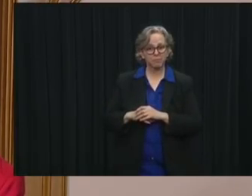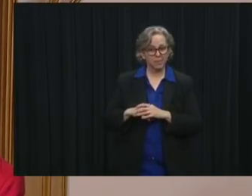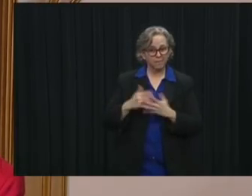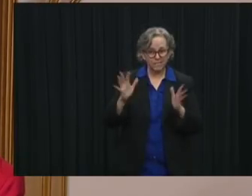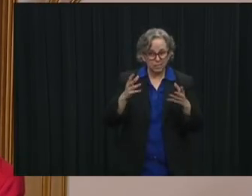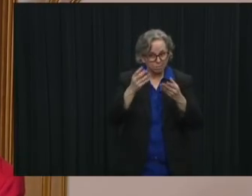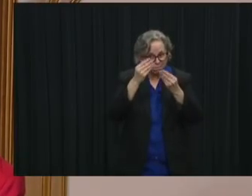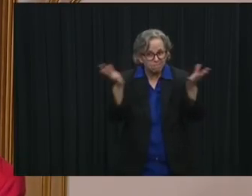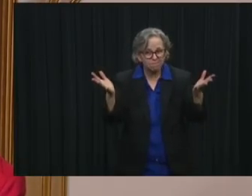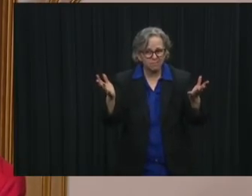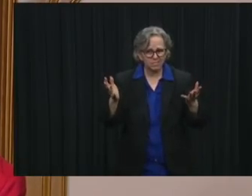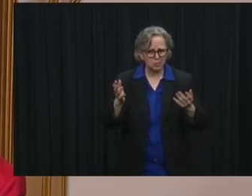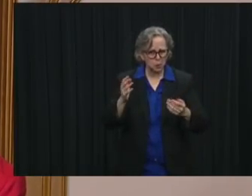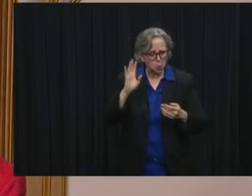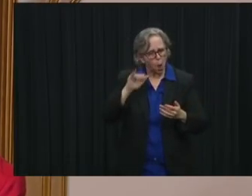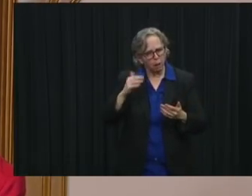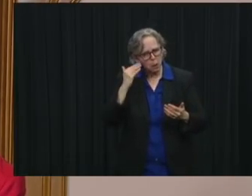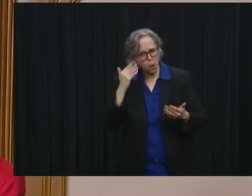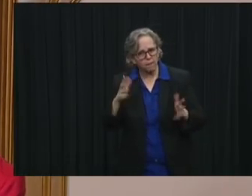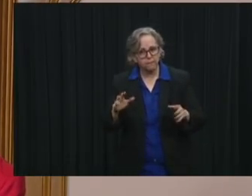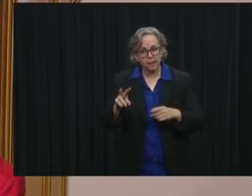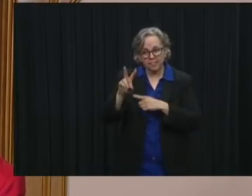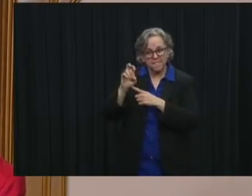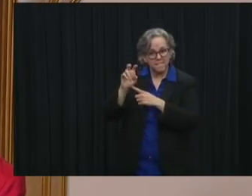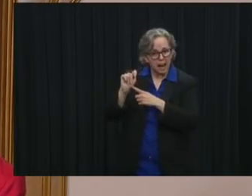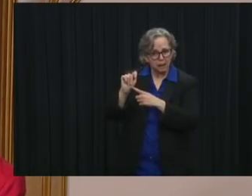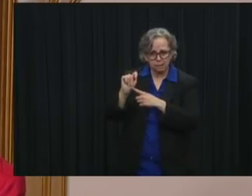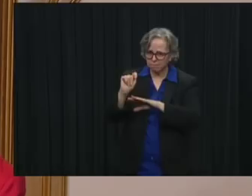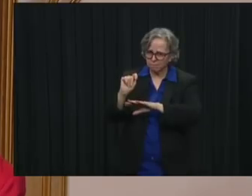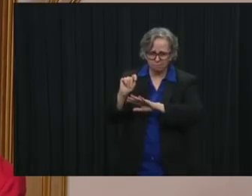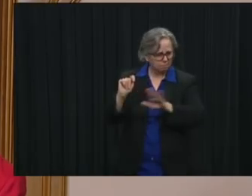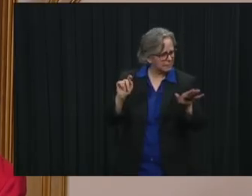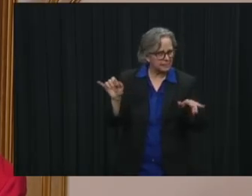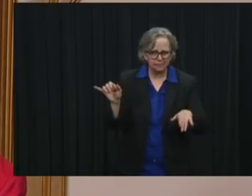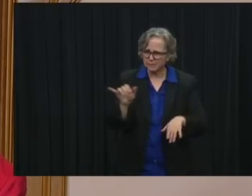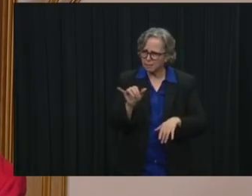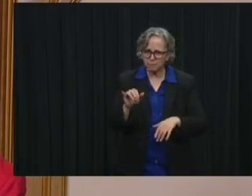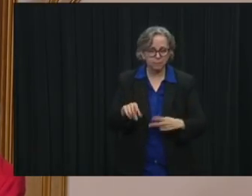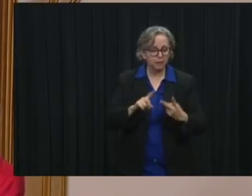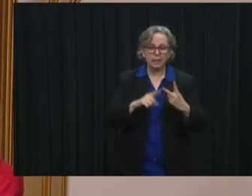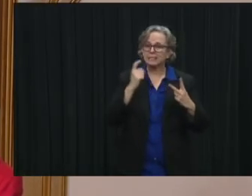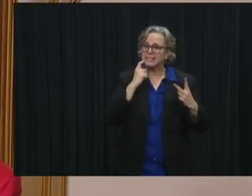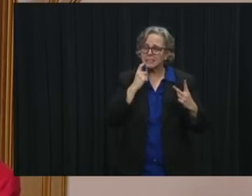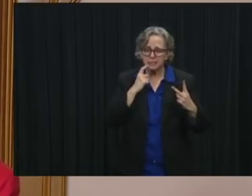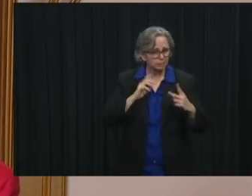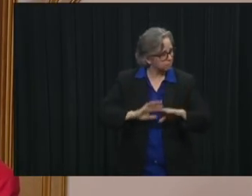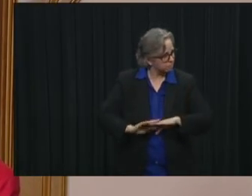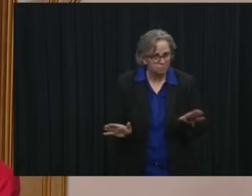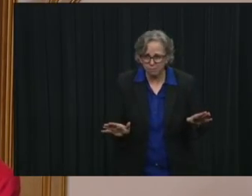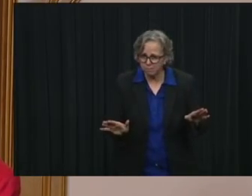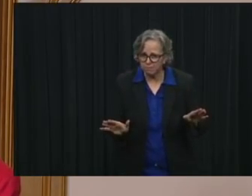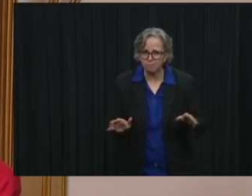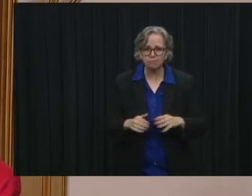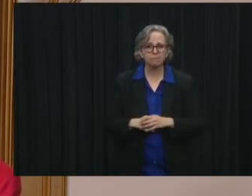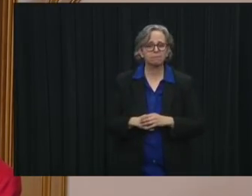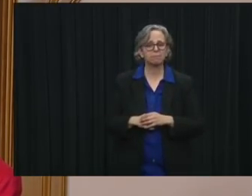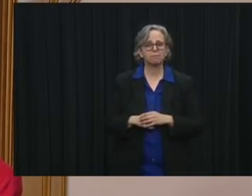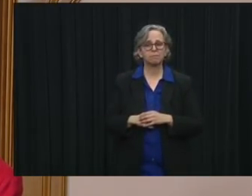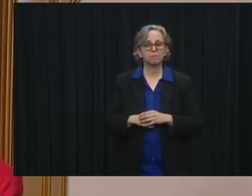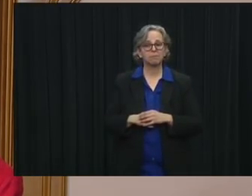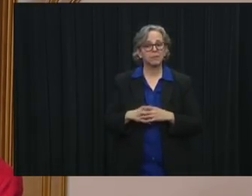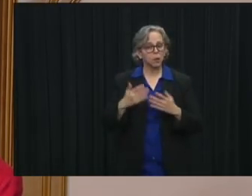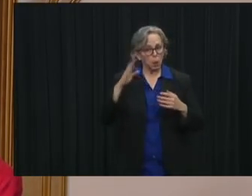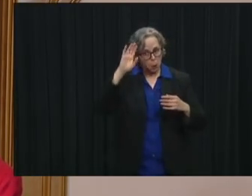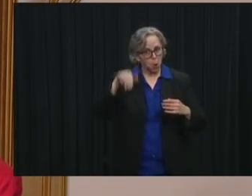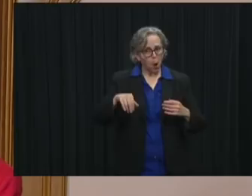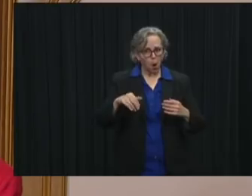do elective surgeries, dentists not do elective surgeries. We know that this will make a difference. It'll make